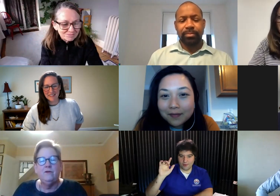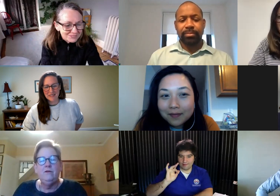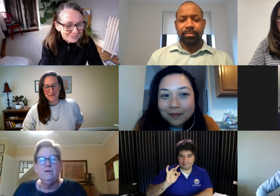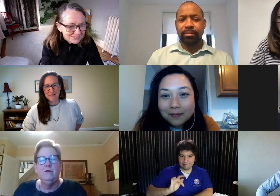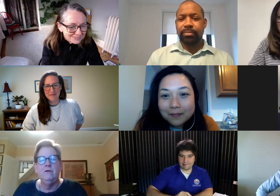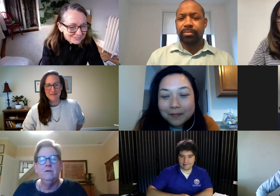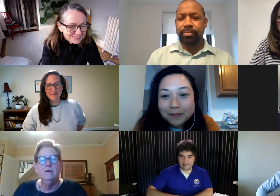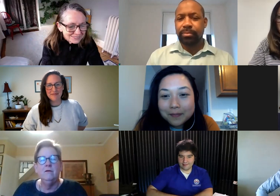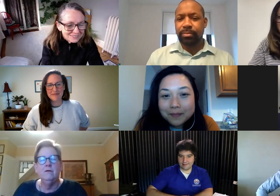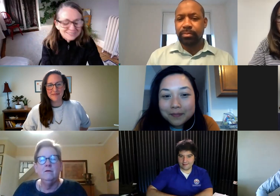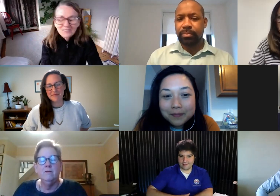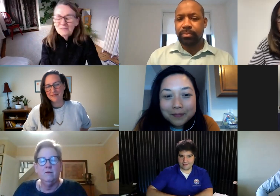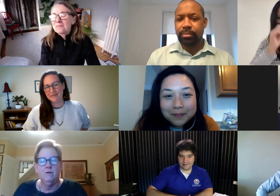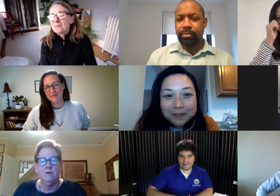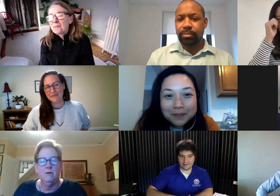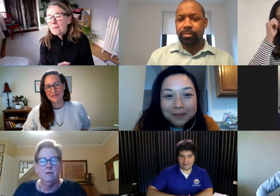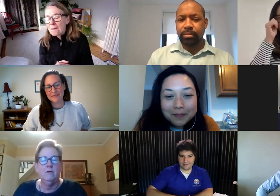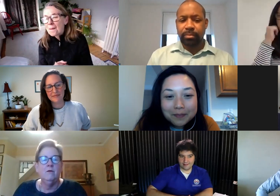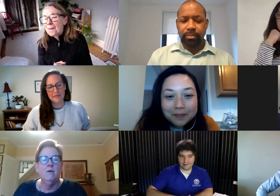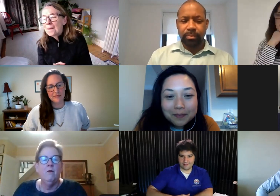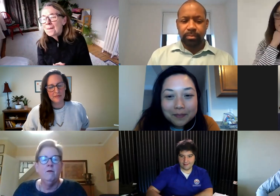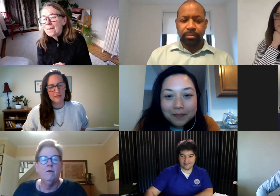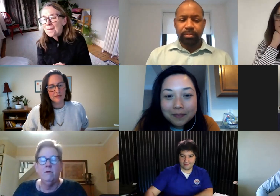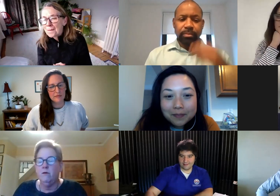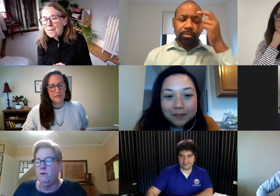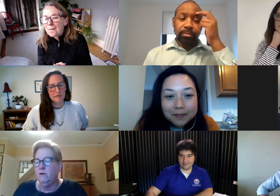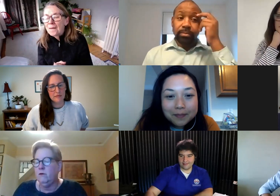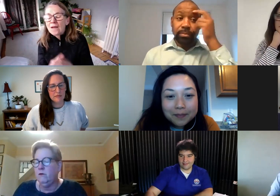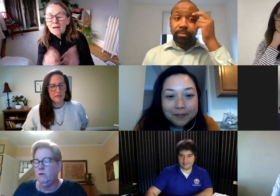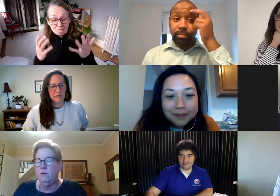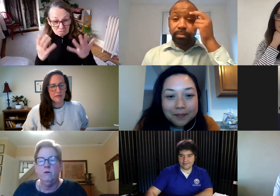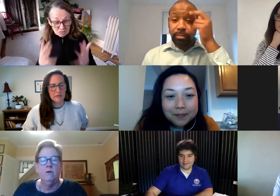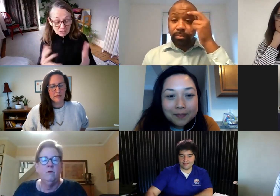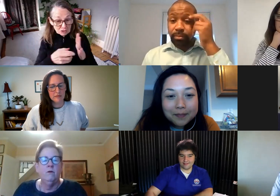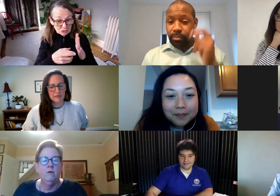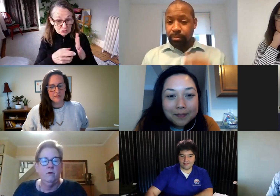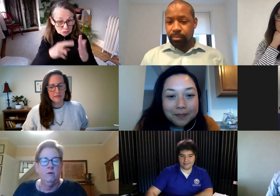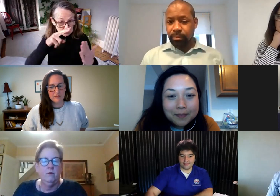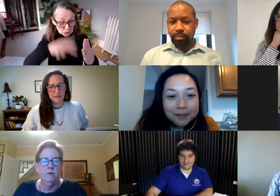Back to where I was. Okay. After we review the meeting minutes, we'll introduce